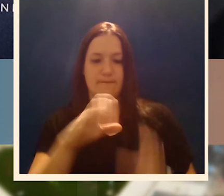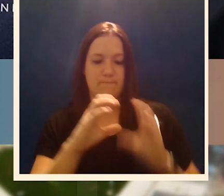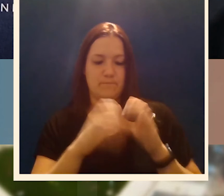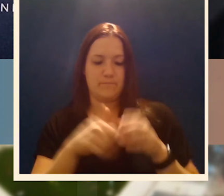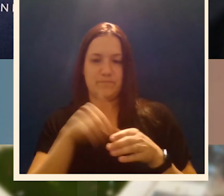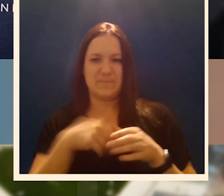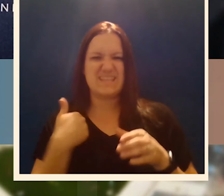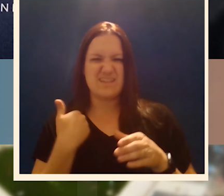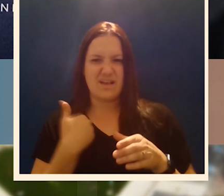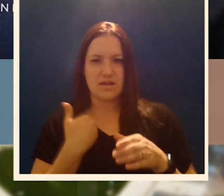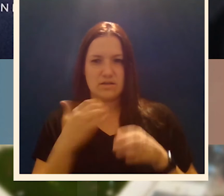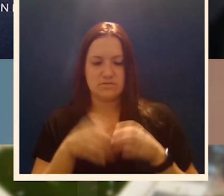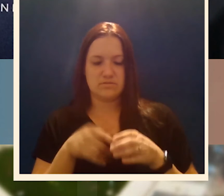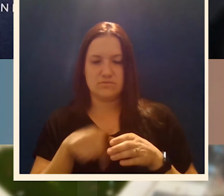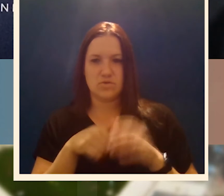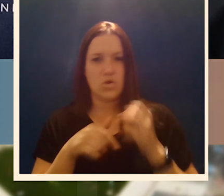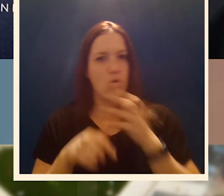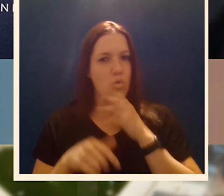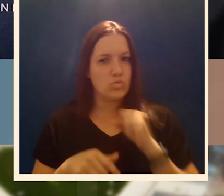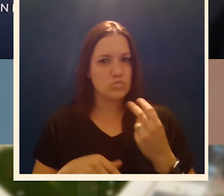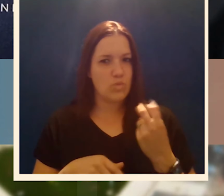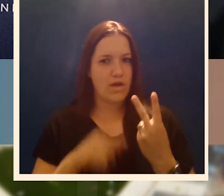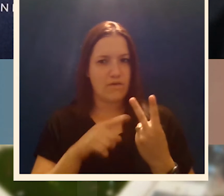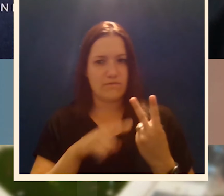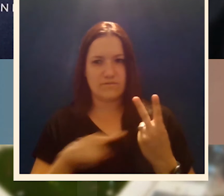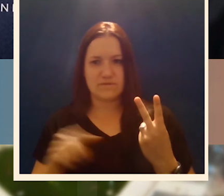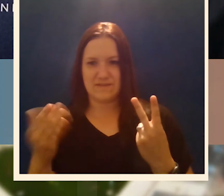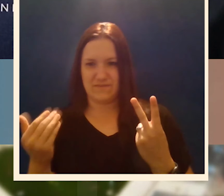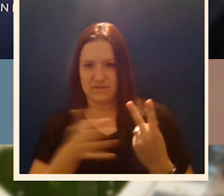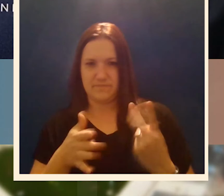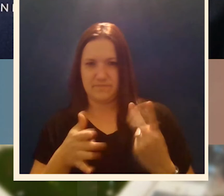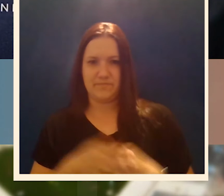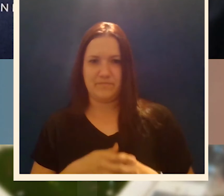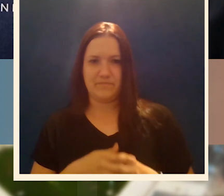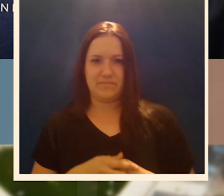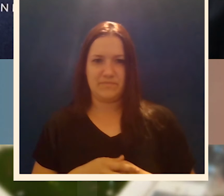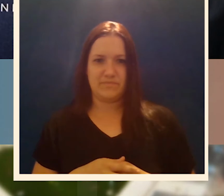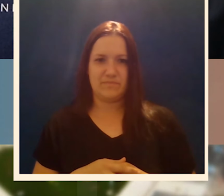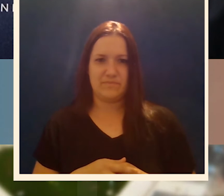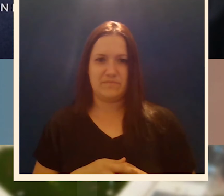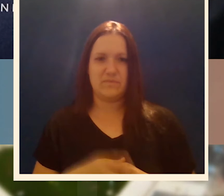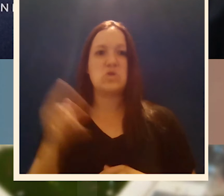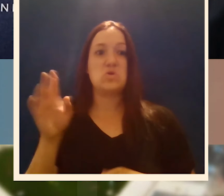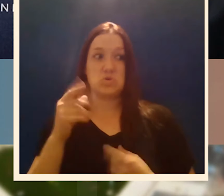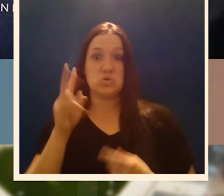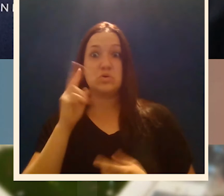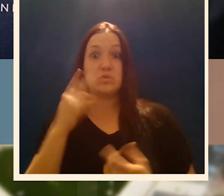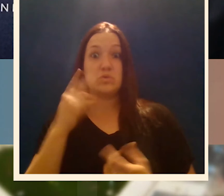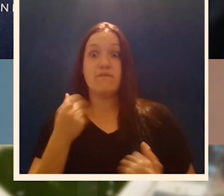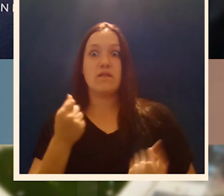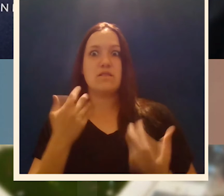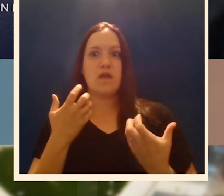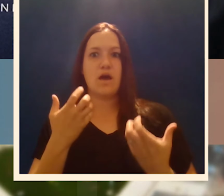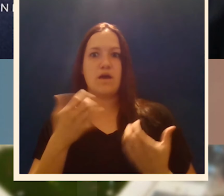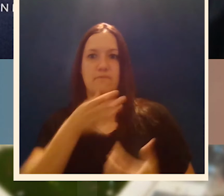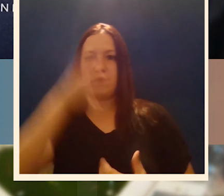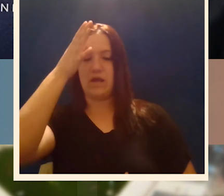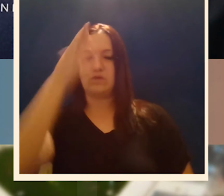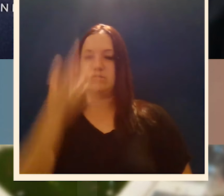younger population. So, and I think definitely that's where you're going to see a lot of wait and see. I think there are going to be a lot of parents that